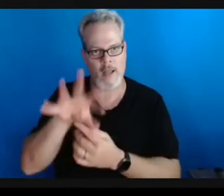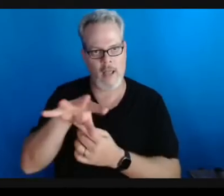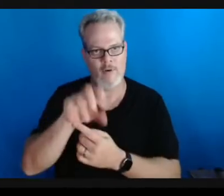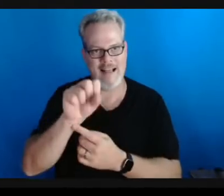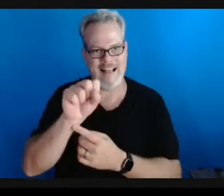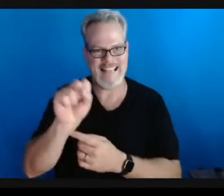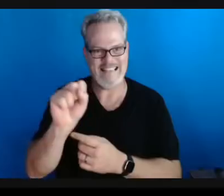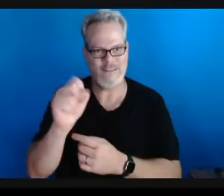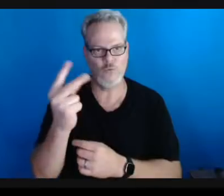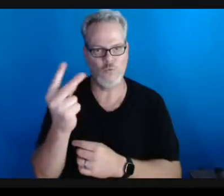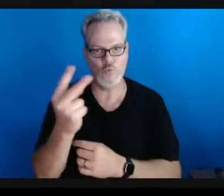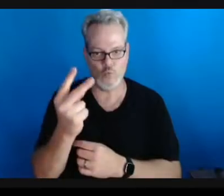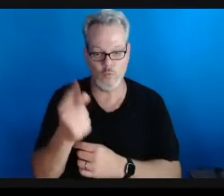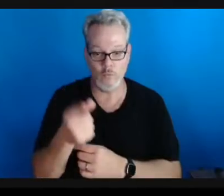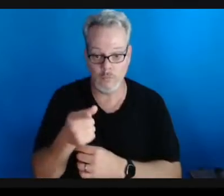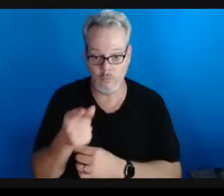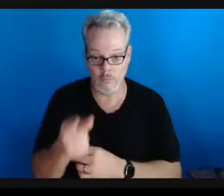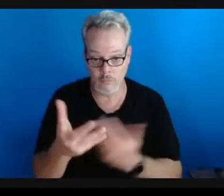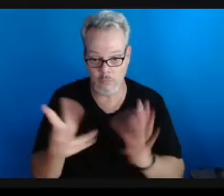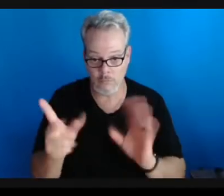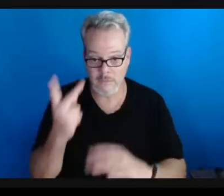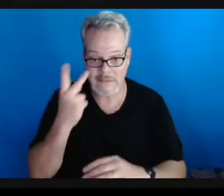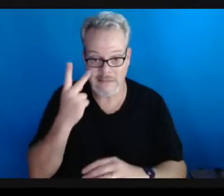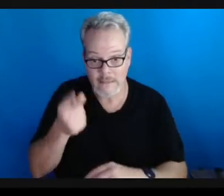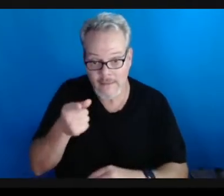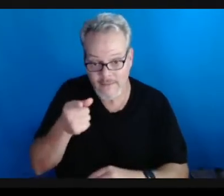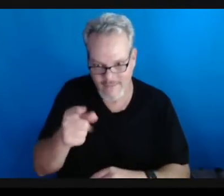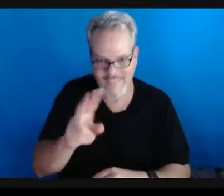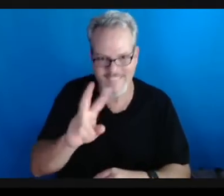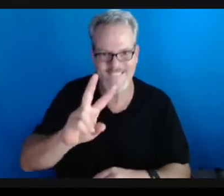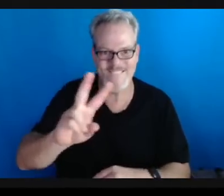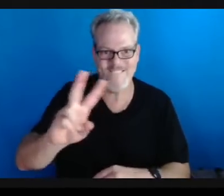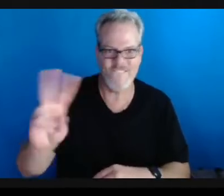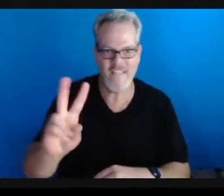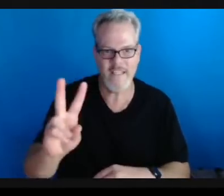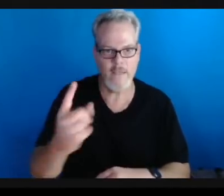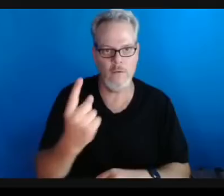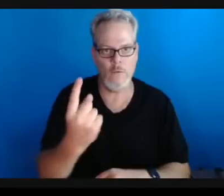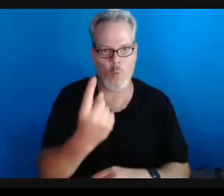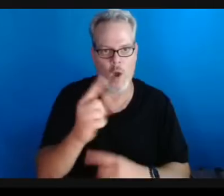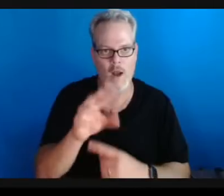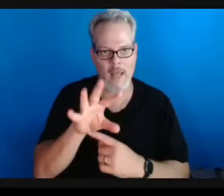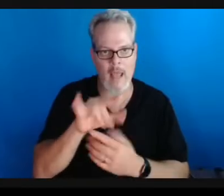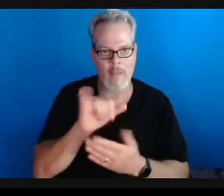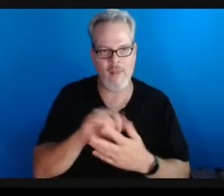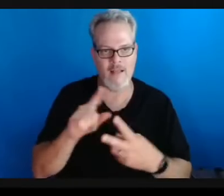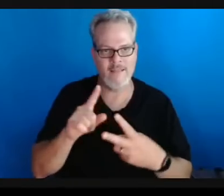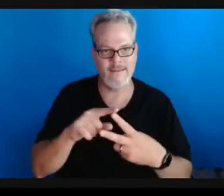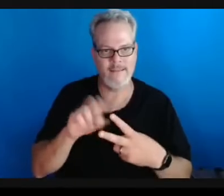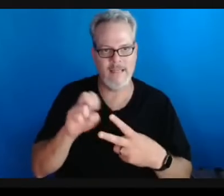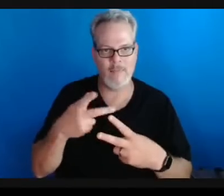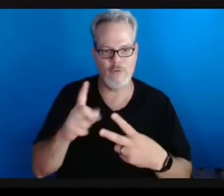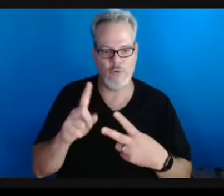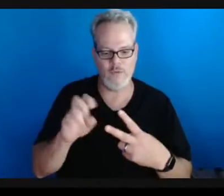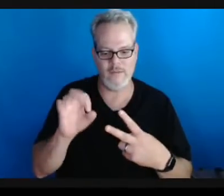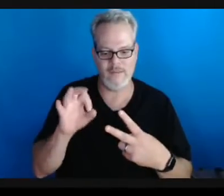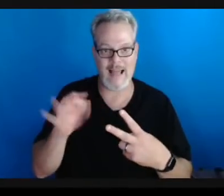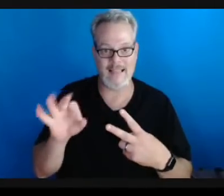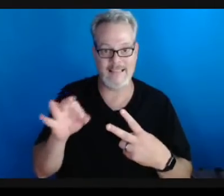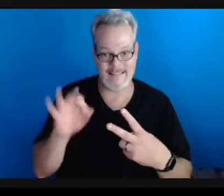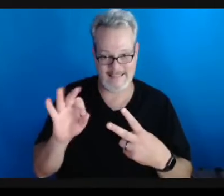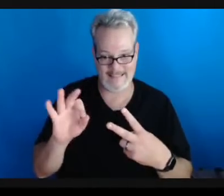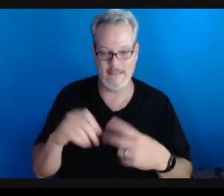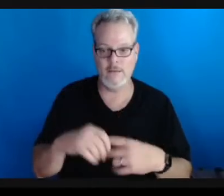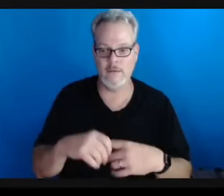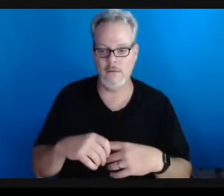but there's, or maybe not this one. This is a V1 camera, episode 19. The